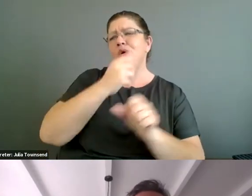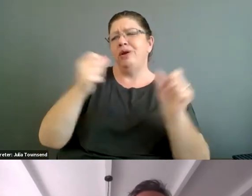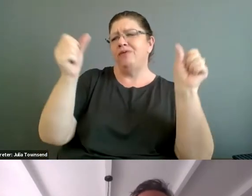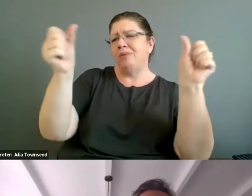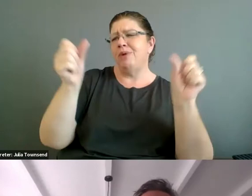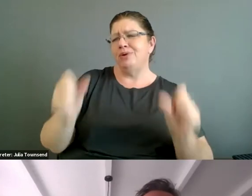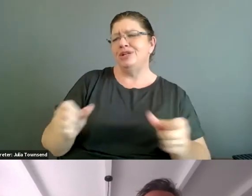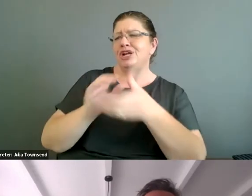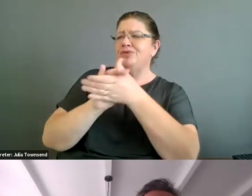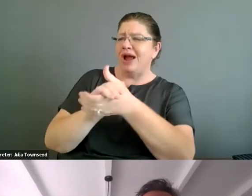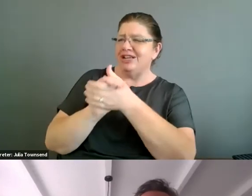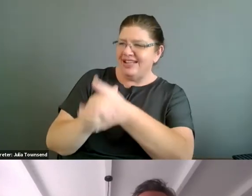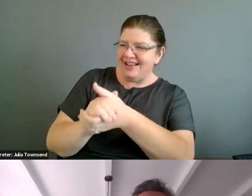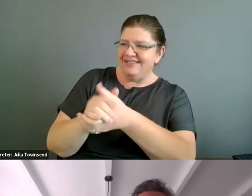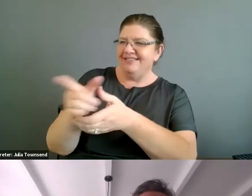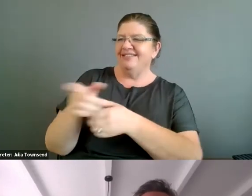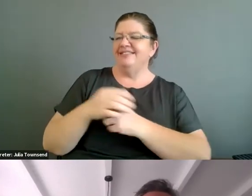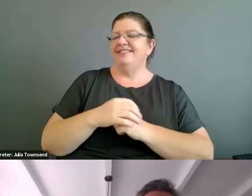poster. Congratulations.